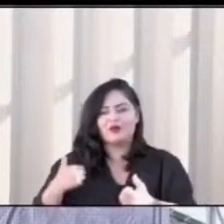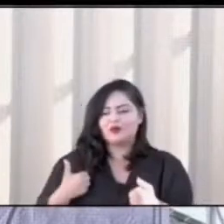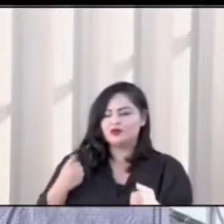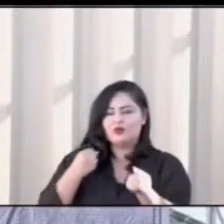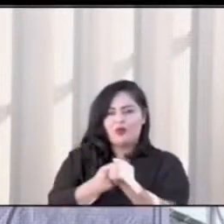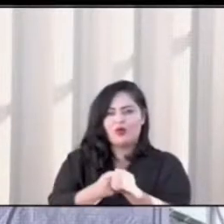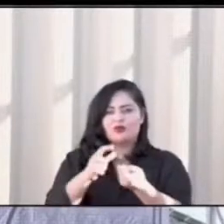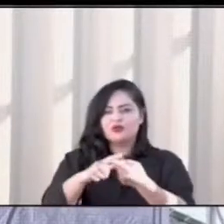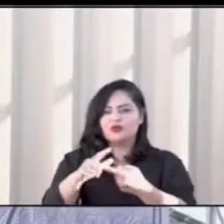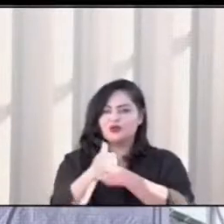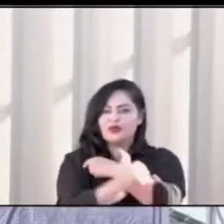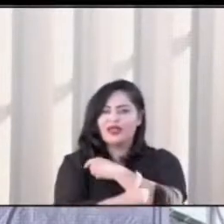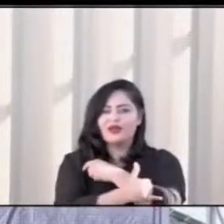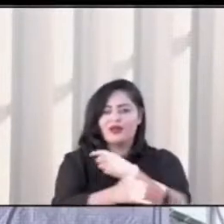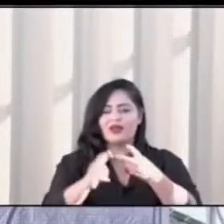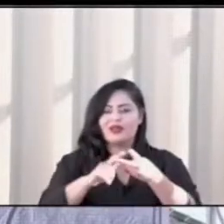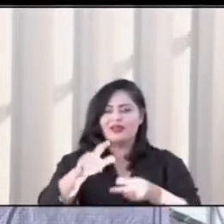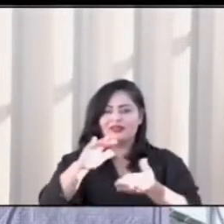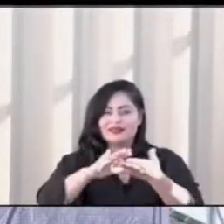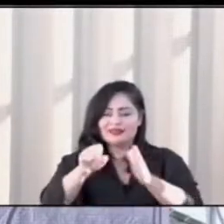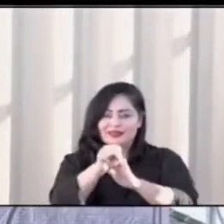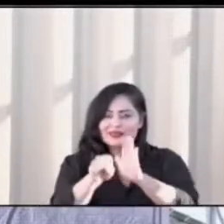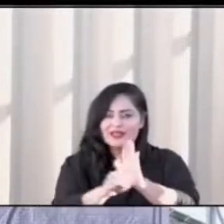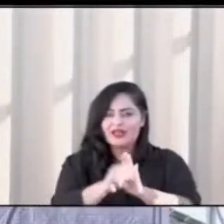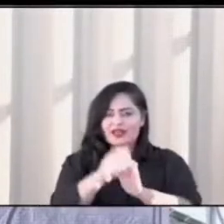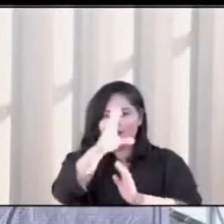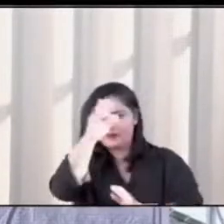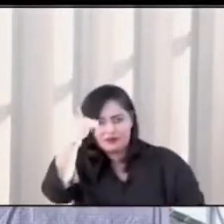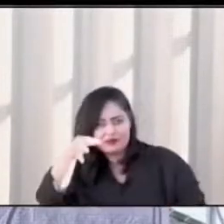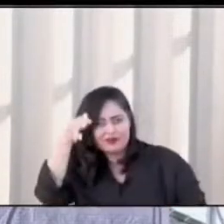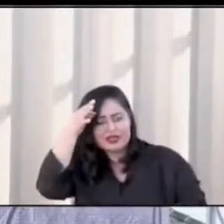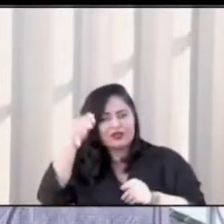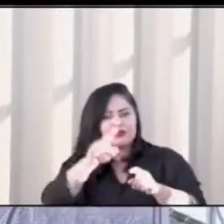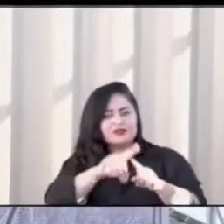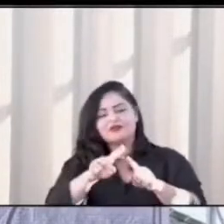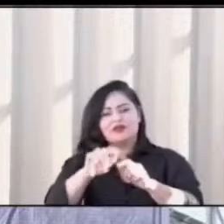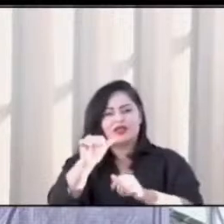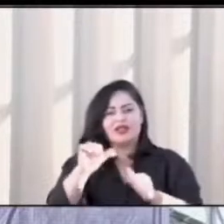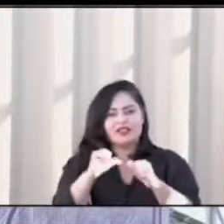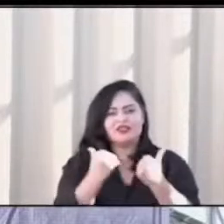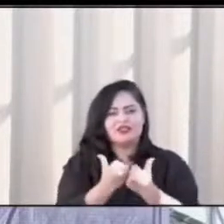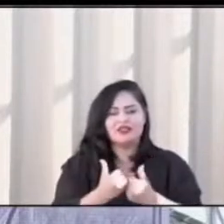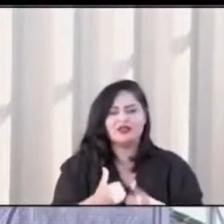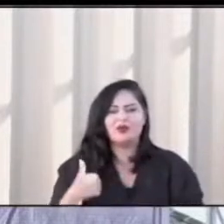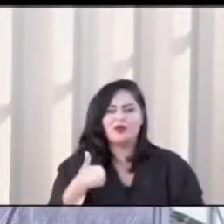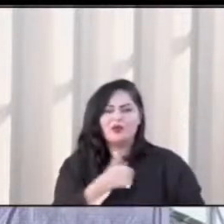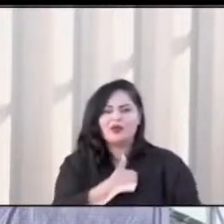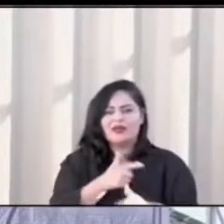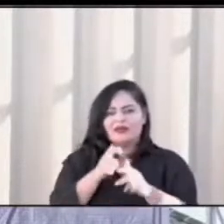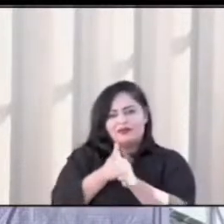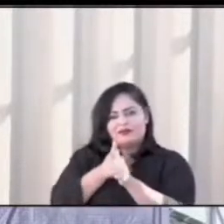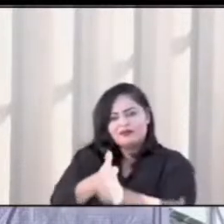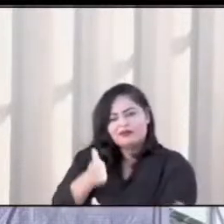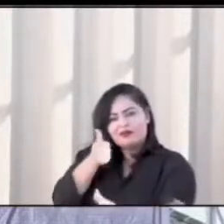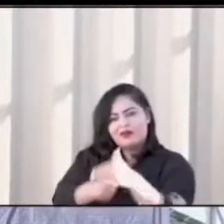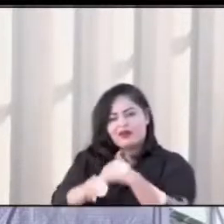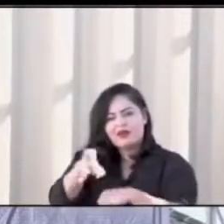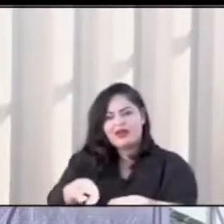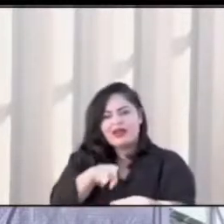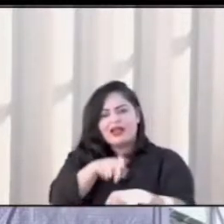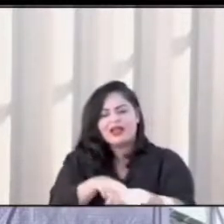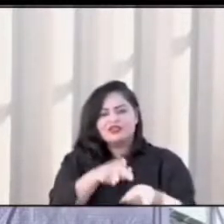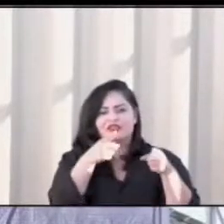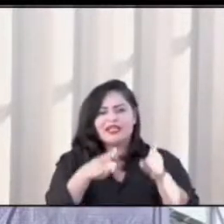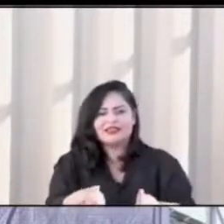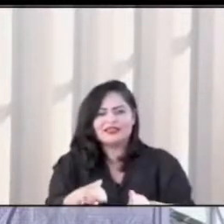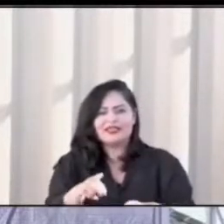to county, state, and federal emergency management agencies. The EOC functions under the guidelines of the National Incident Management